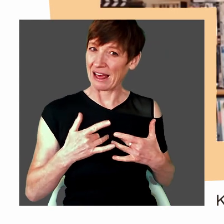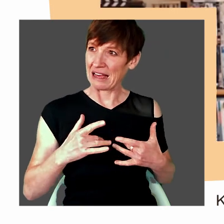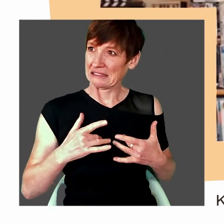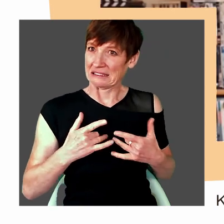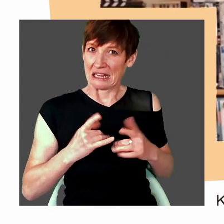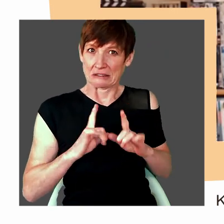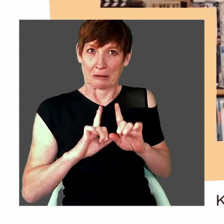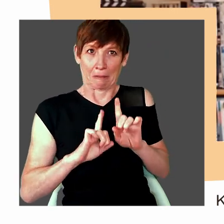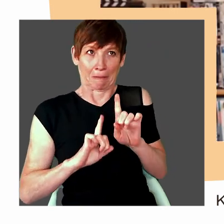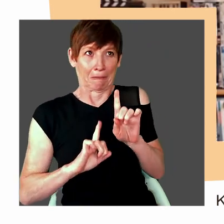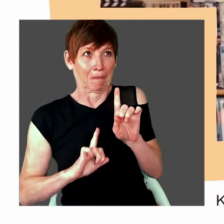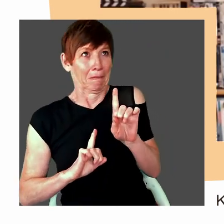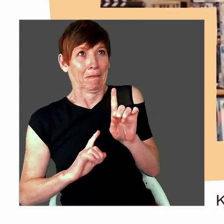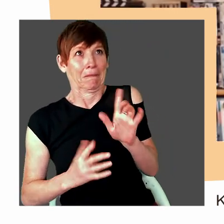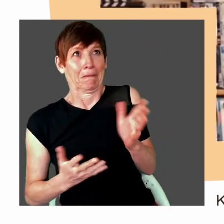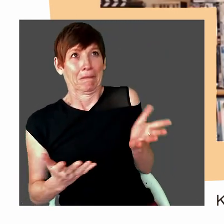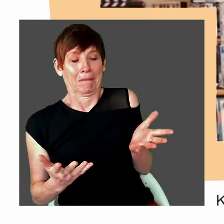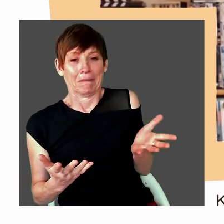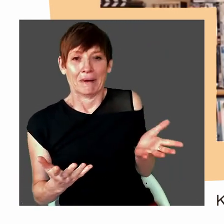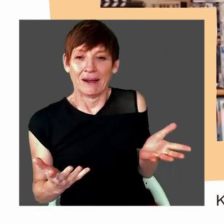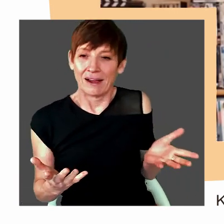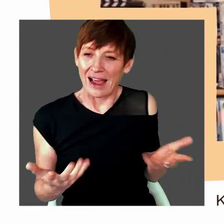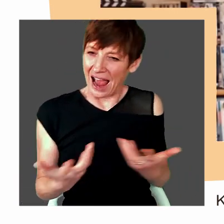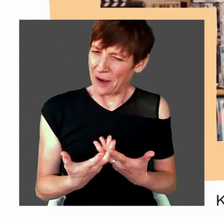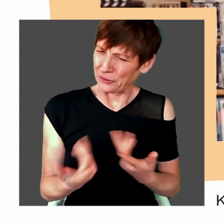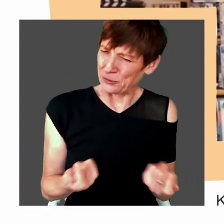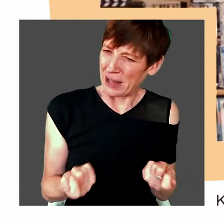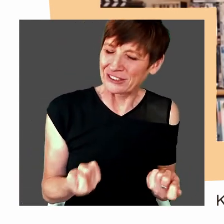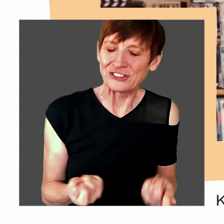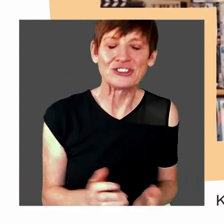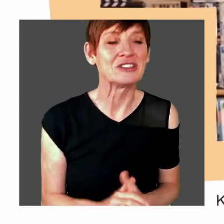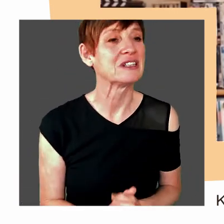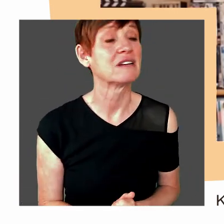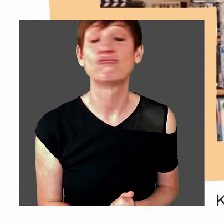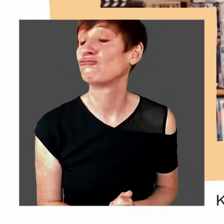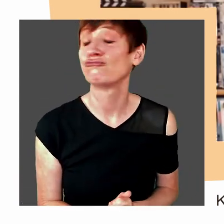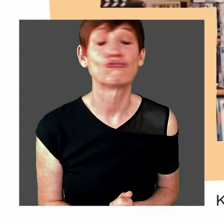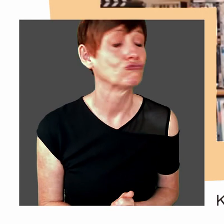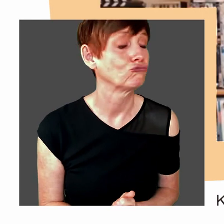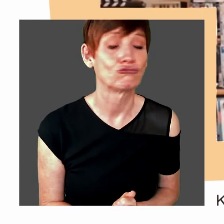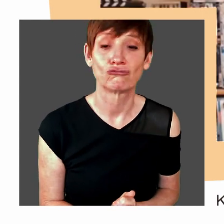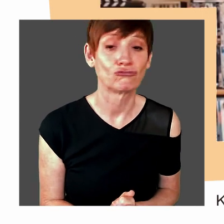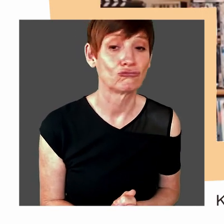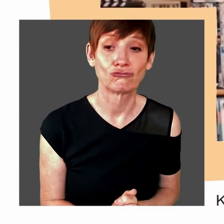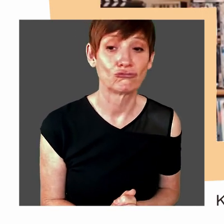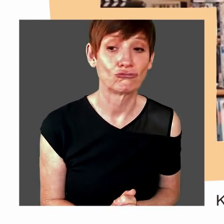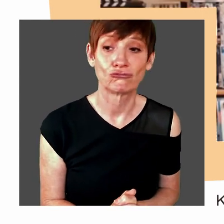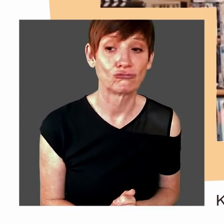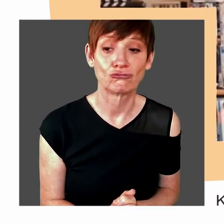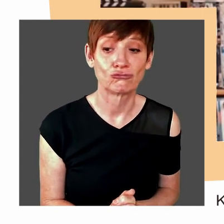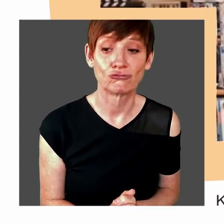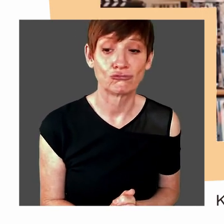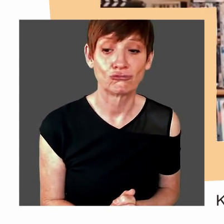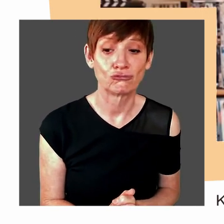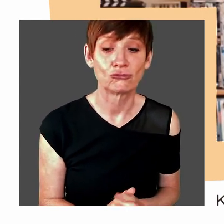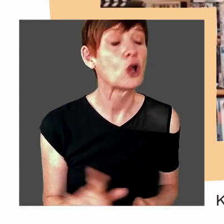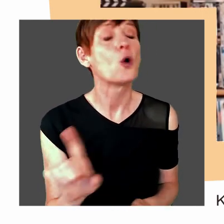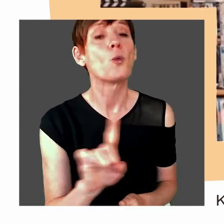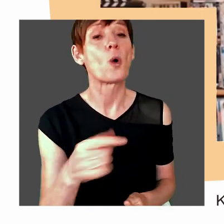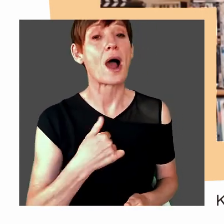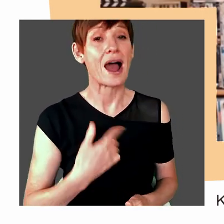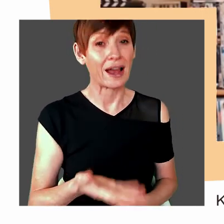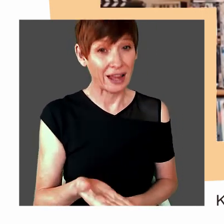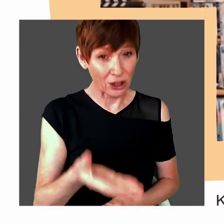or have you, and how have you dealt with it, if you have? No, the thing is, what I learned